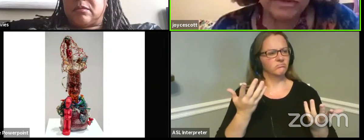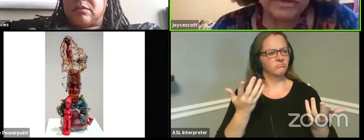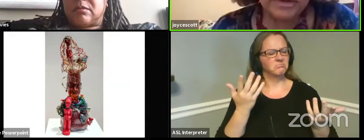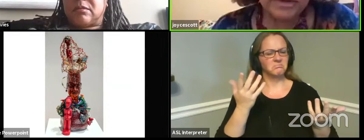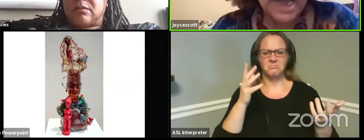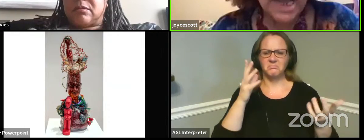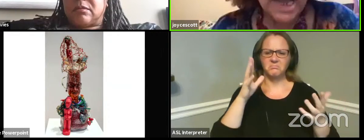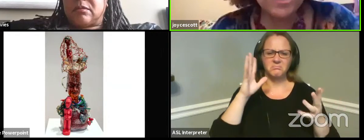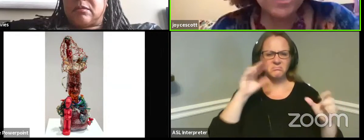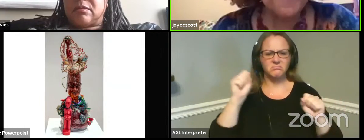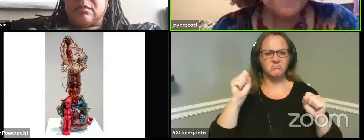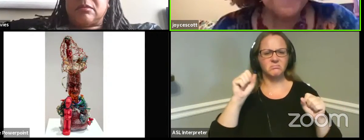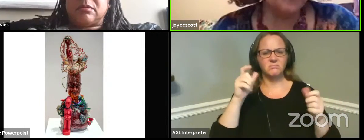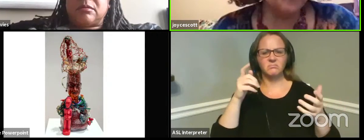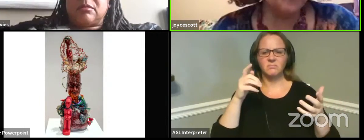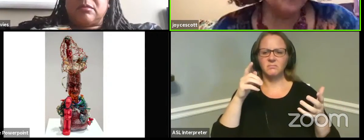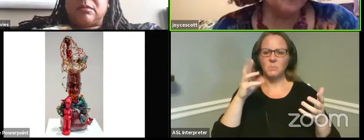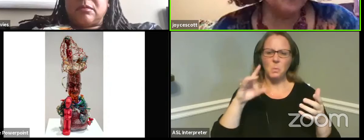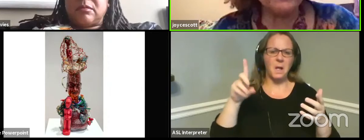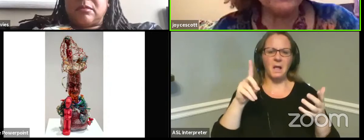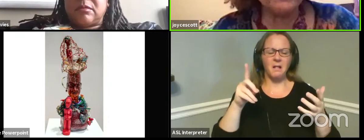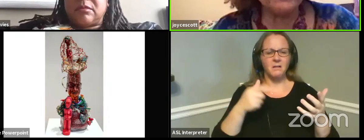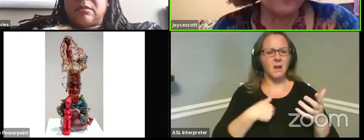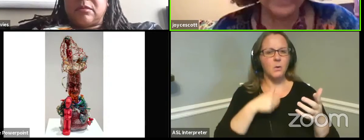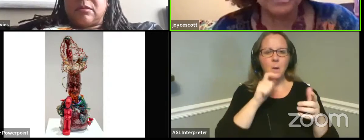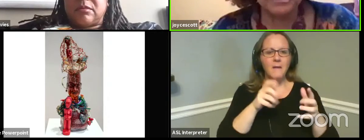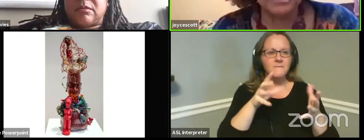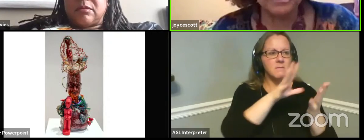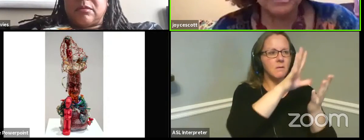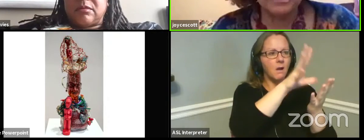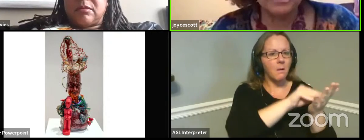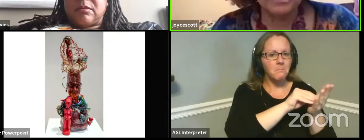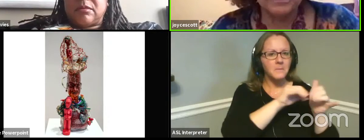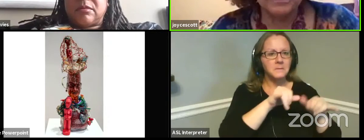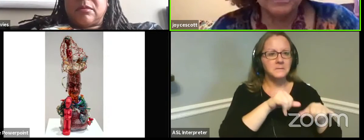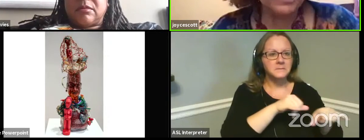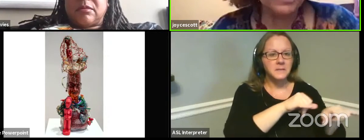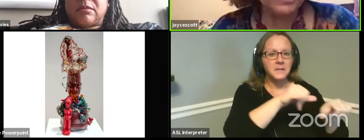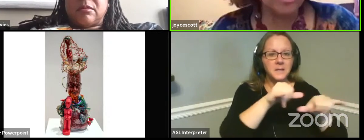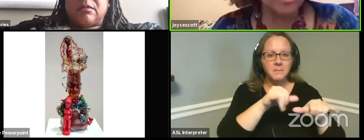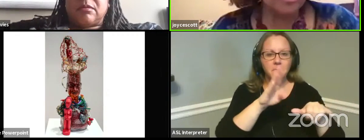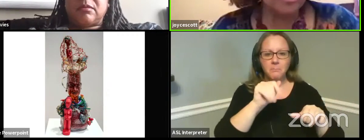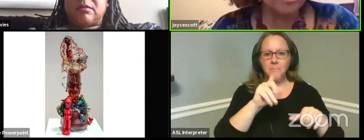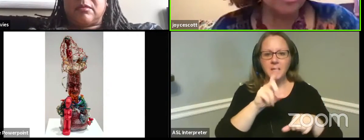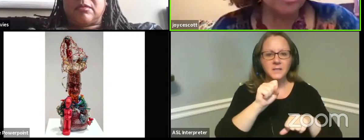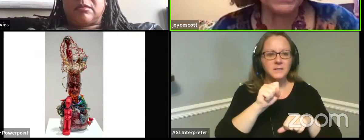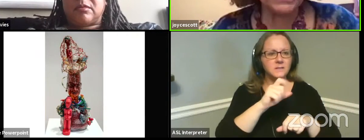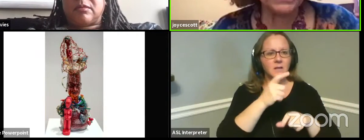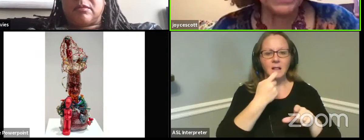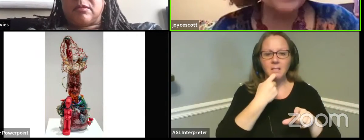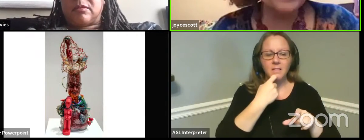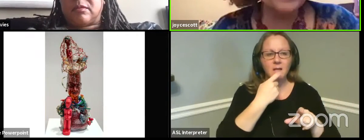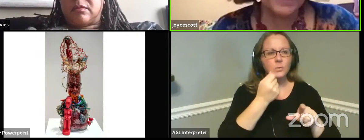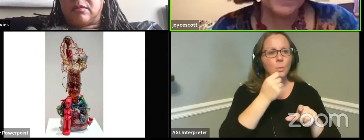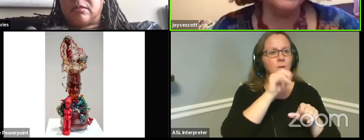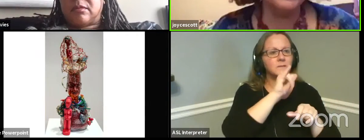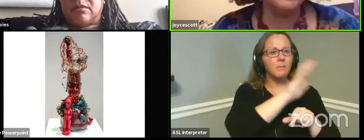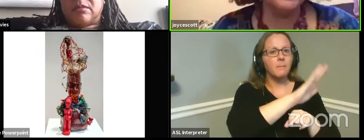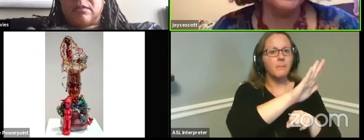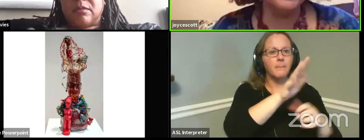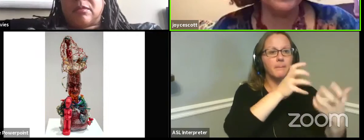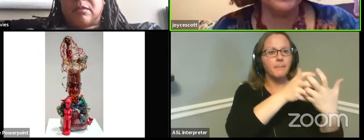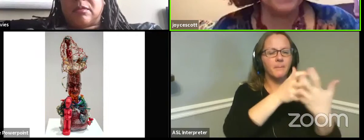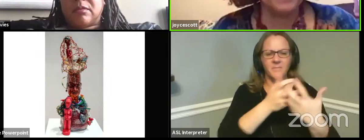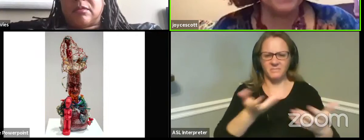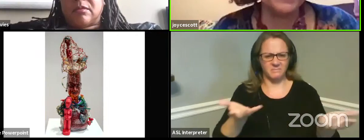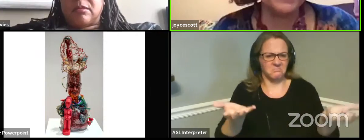I don't have to do what everybody else does with beadwork or with glass. I can put a